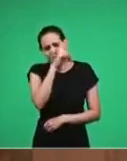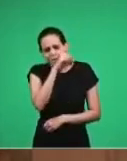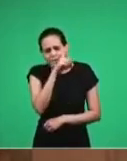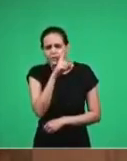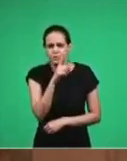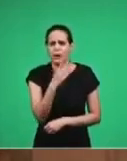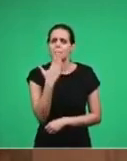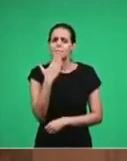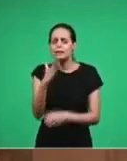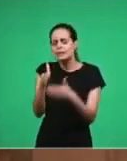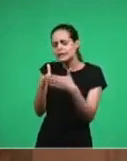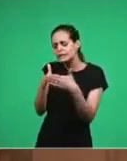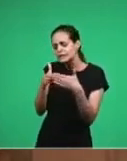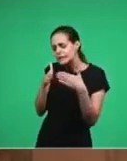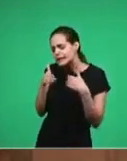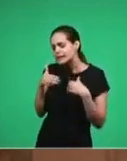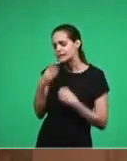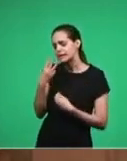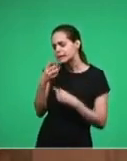And if we,